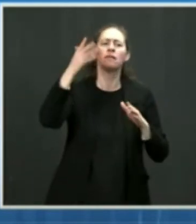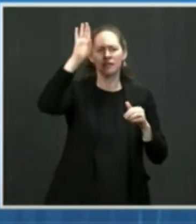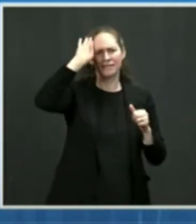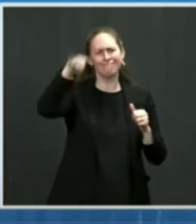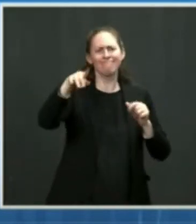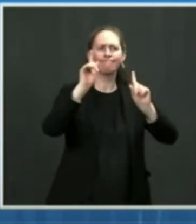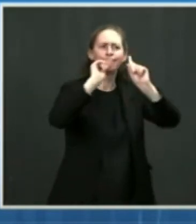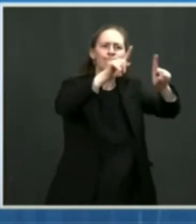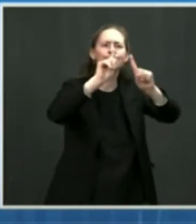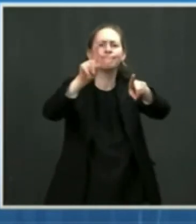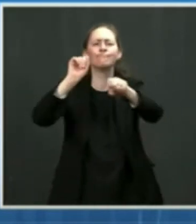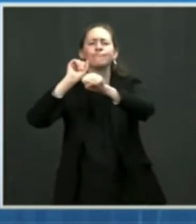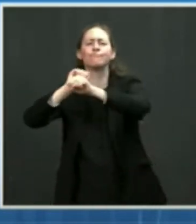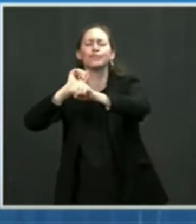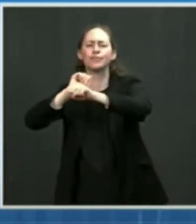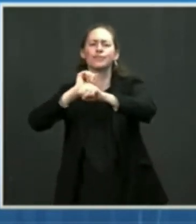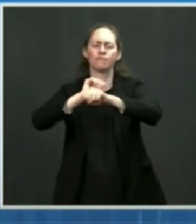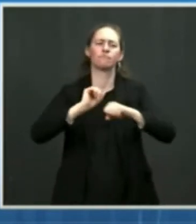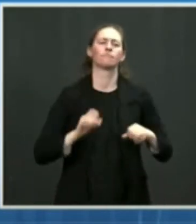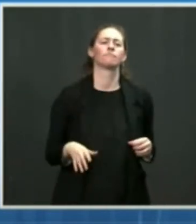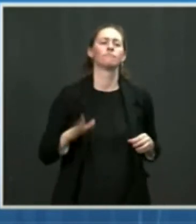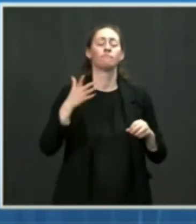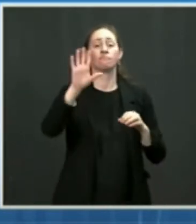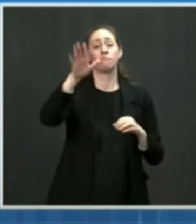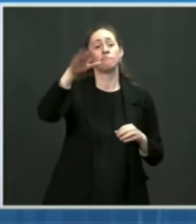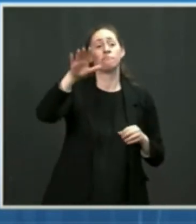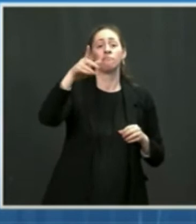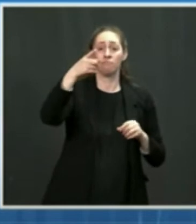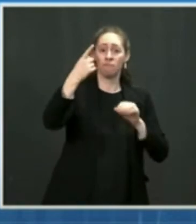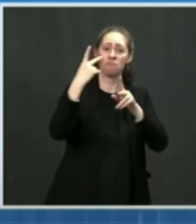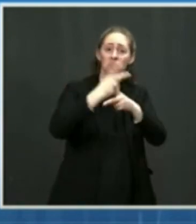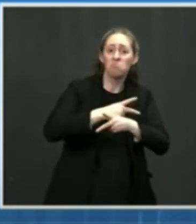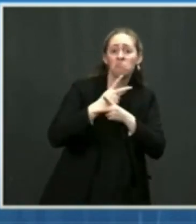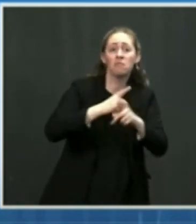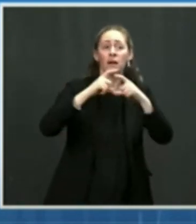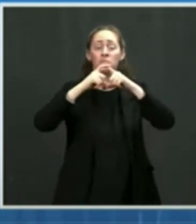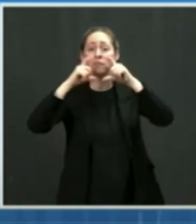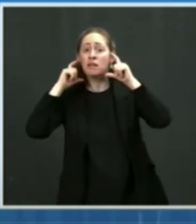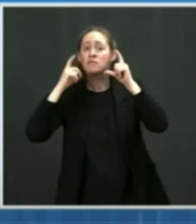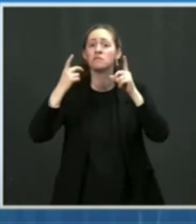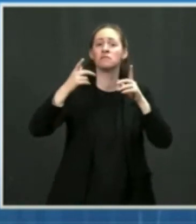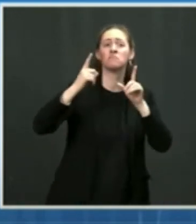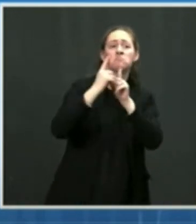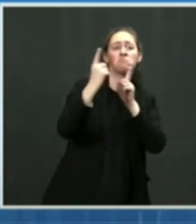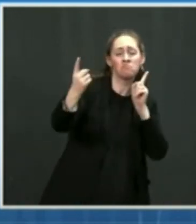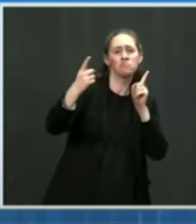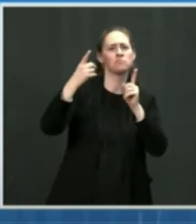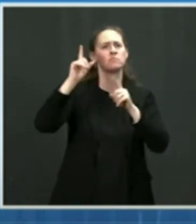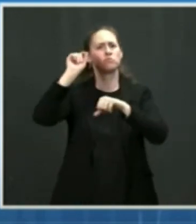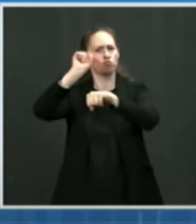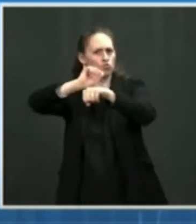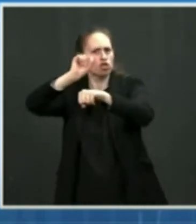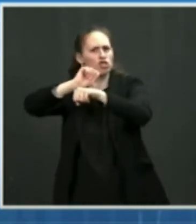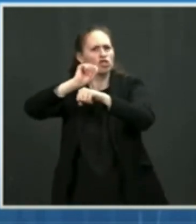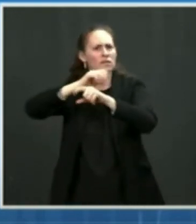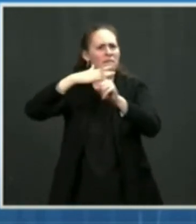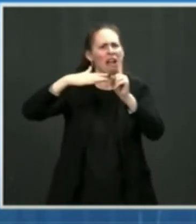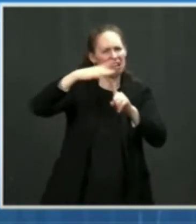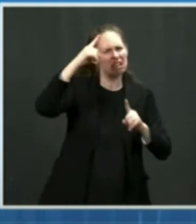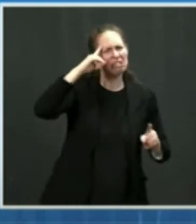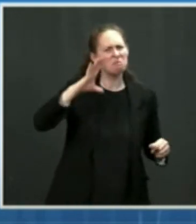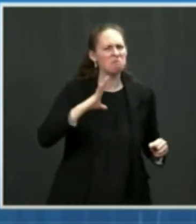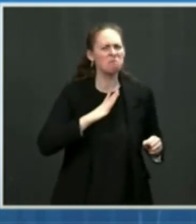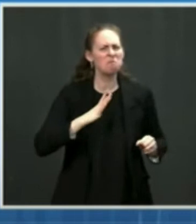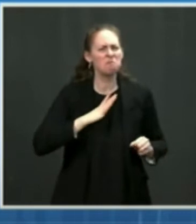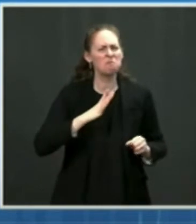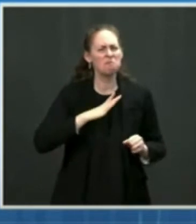So assuming you take those prevention measures at home, and the office place and outside the home, I think you're very safe in the home. What